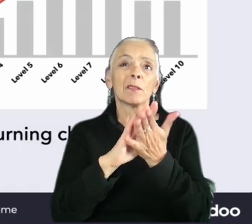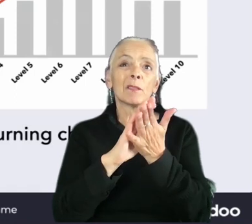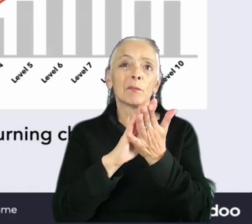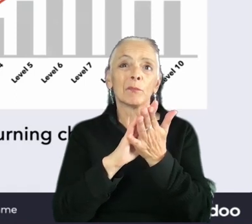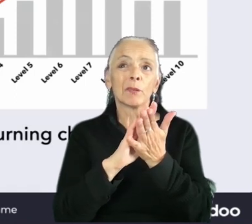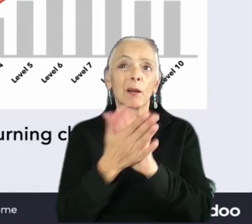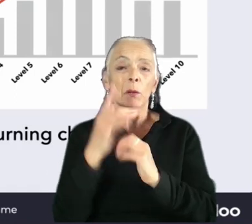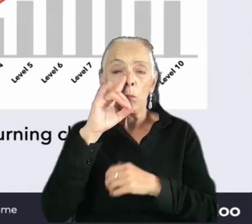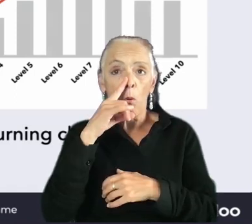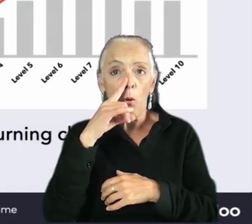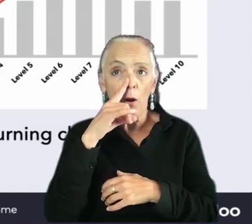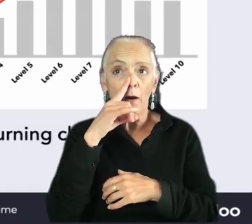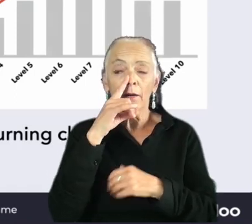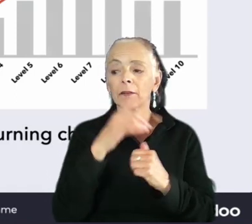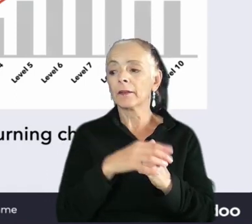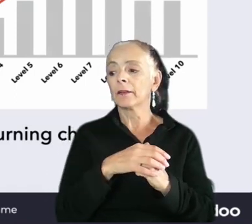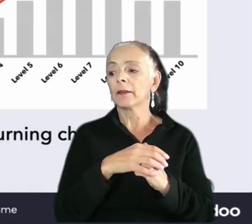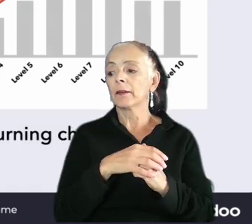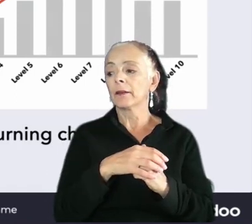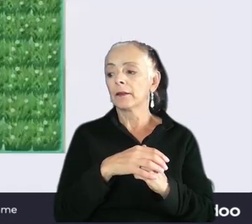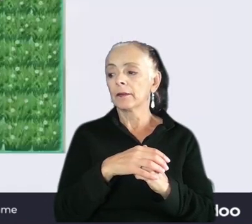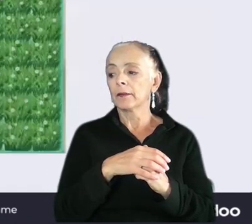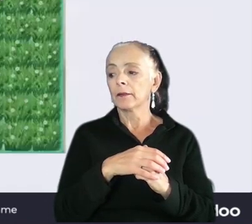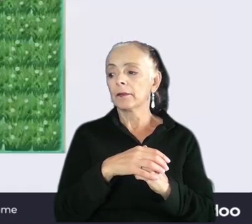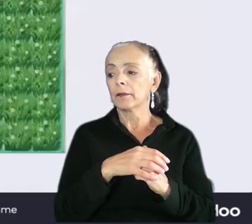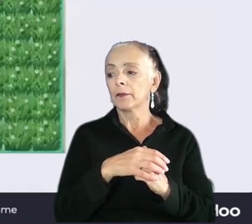course, if we didn't introduce any challenge here.